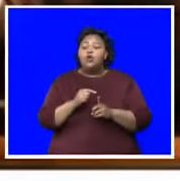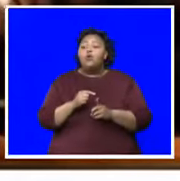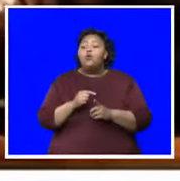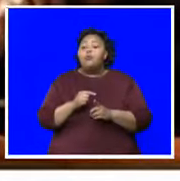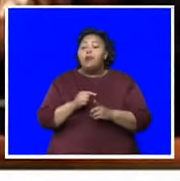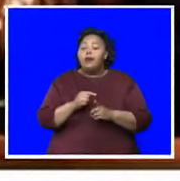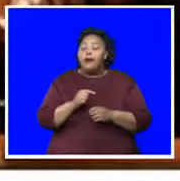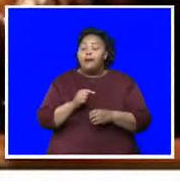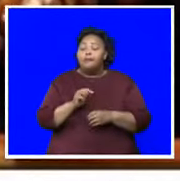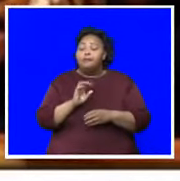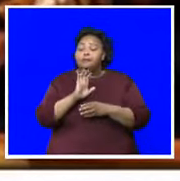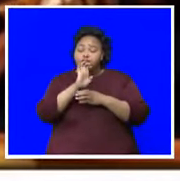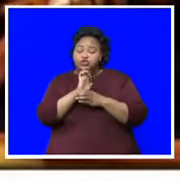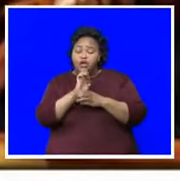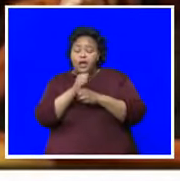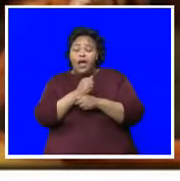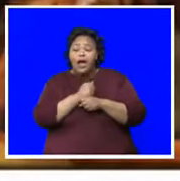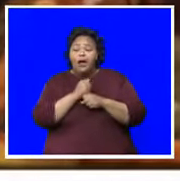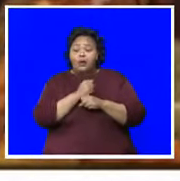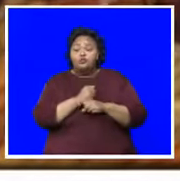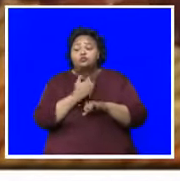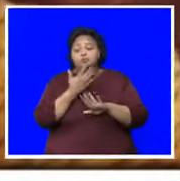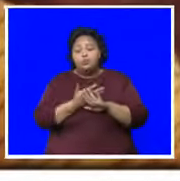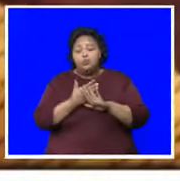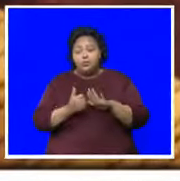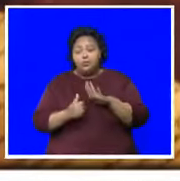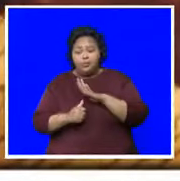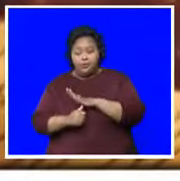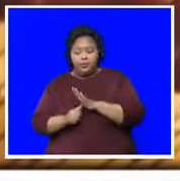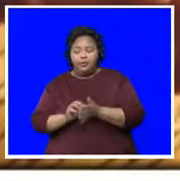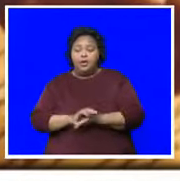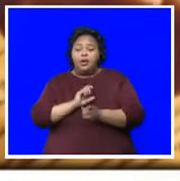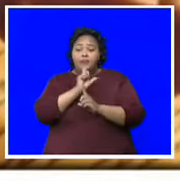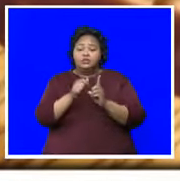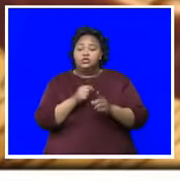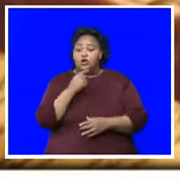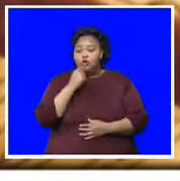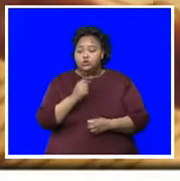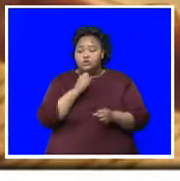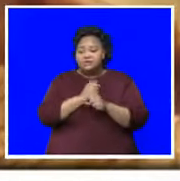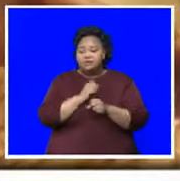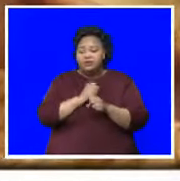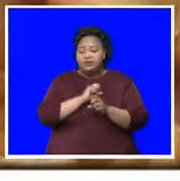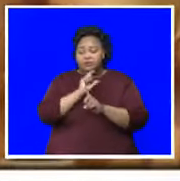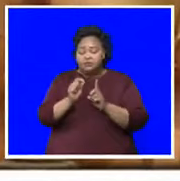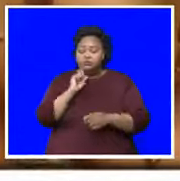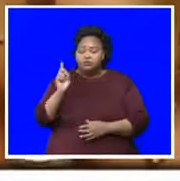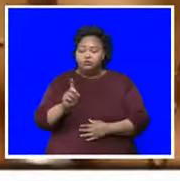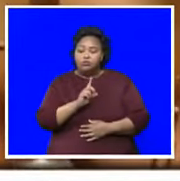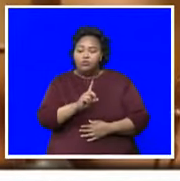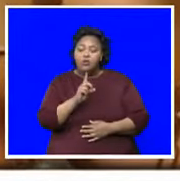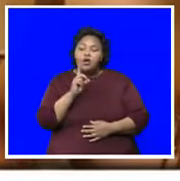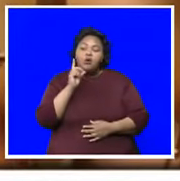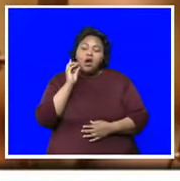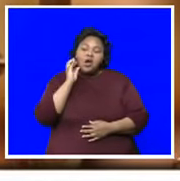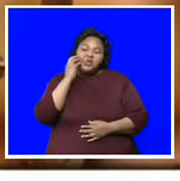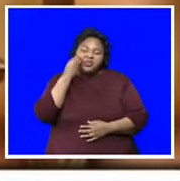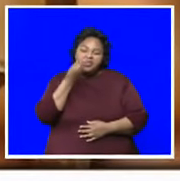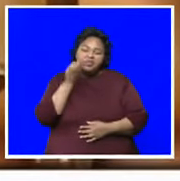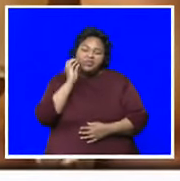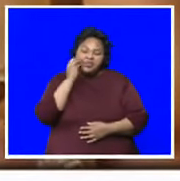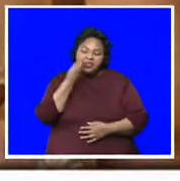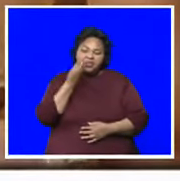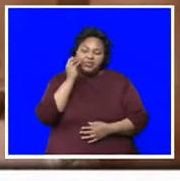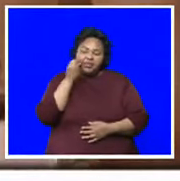of the accused. The witness told the court that Mtimkulu once came to work with a burn wound on the face, which